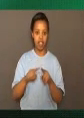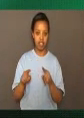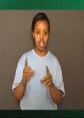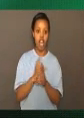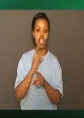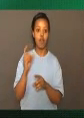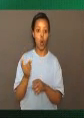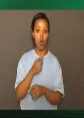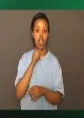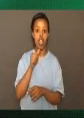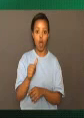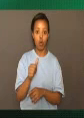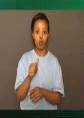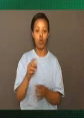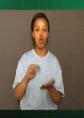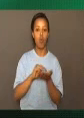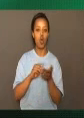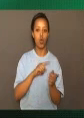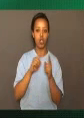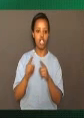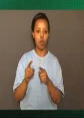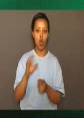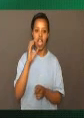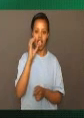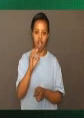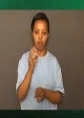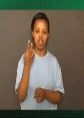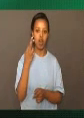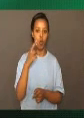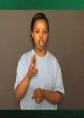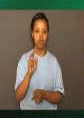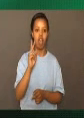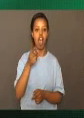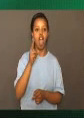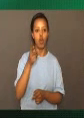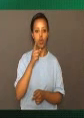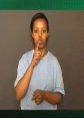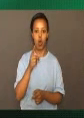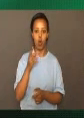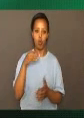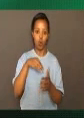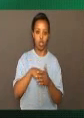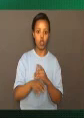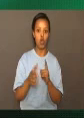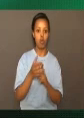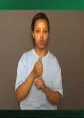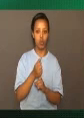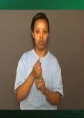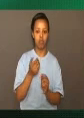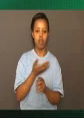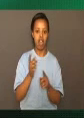inorganic molecules contain carbon or hydrogen or neither.